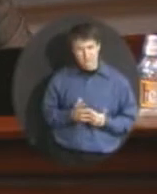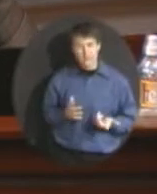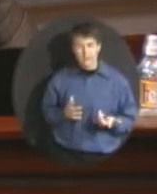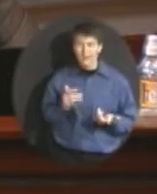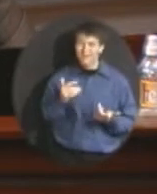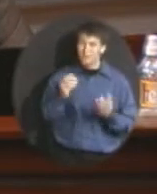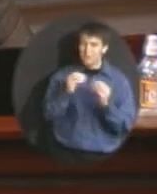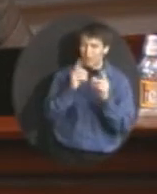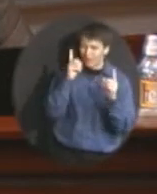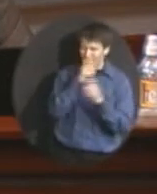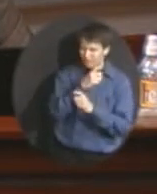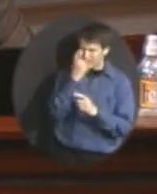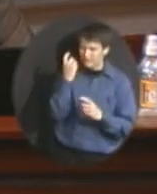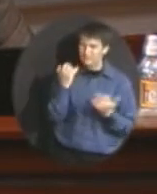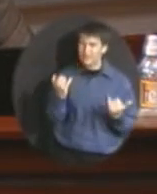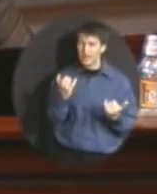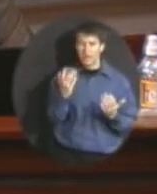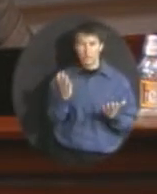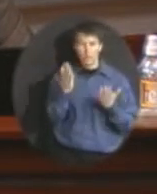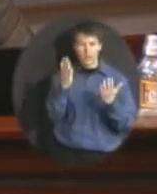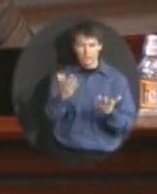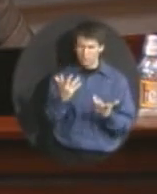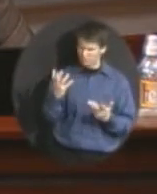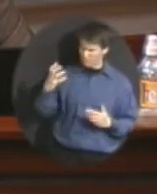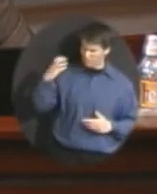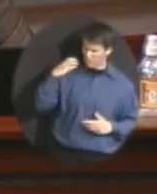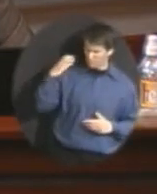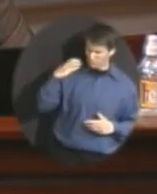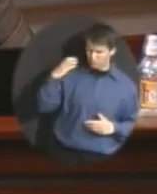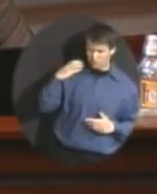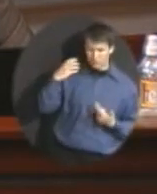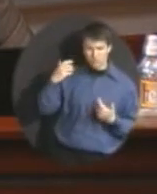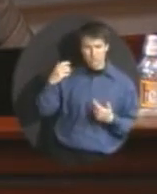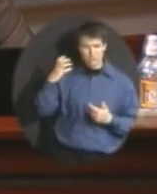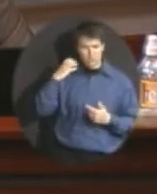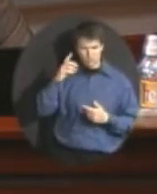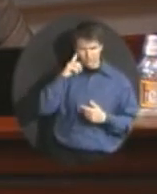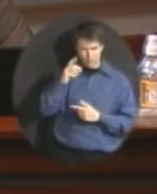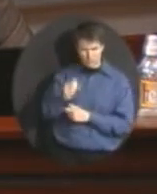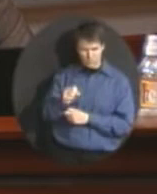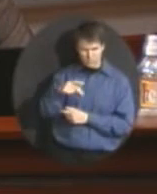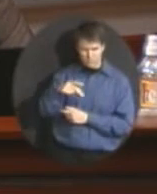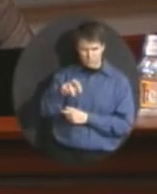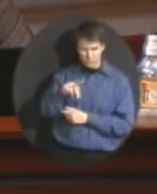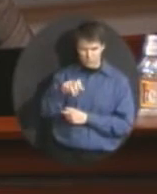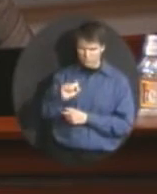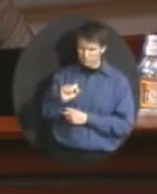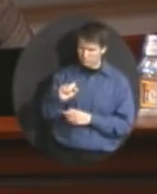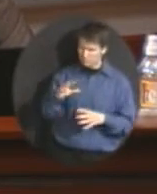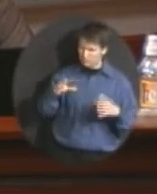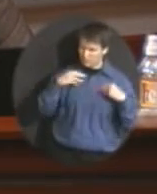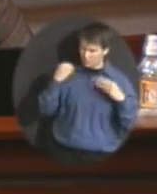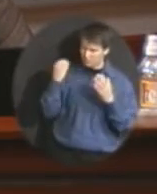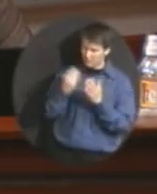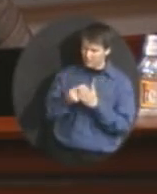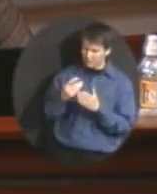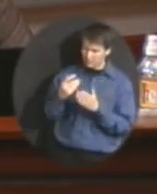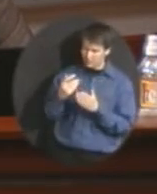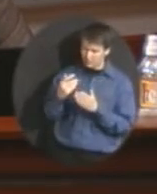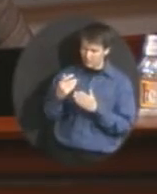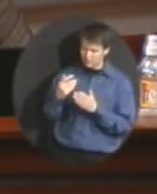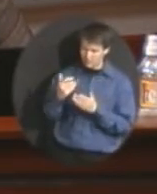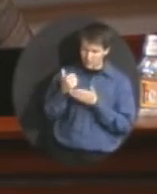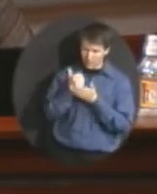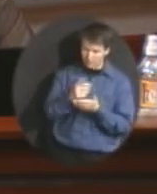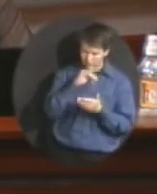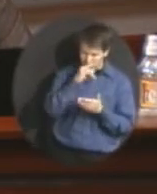more complicated because then it raised the question, well, what about coaches? Coaches accept dollars to tutor kids, in terms of